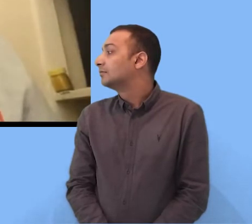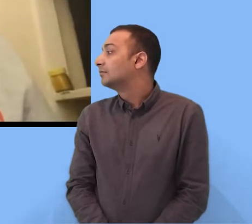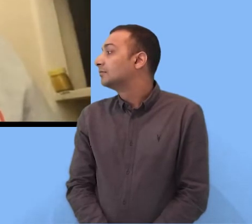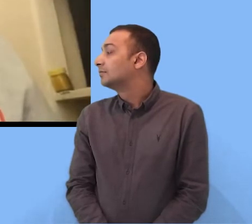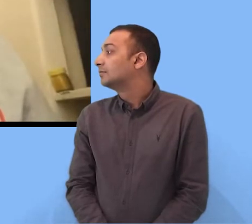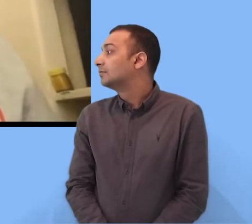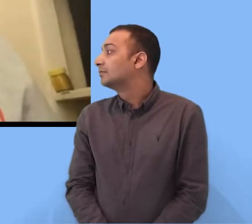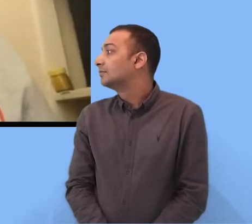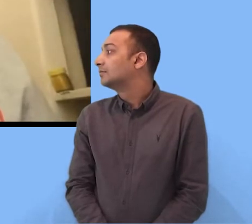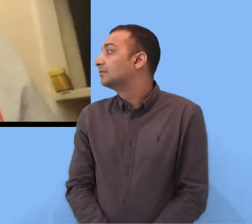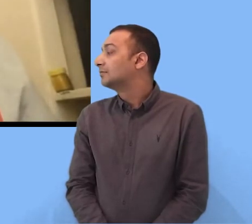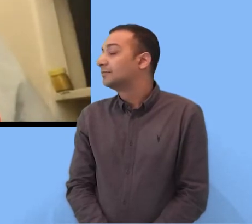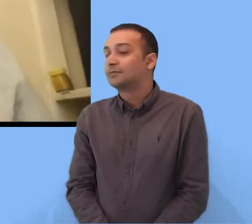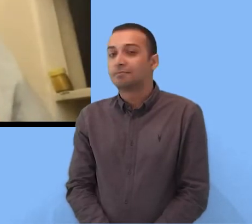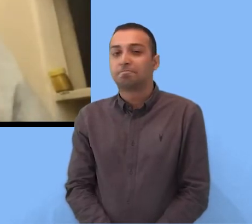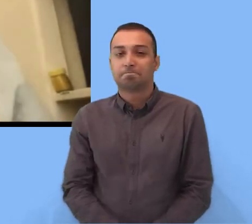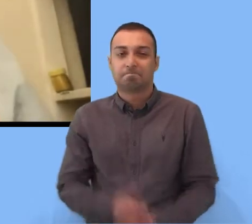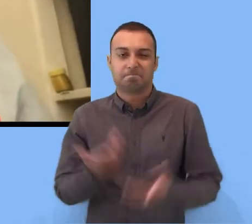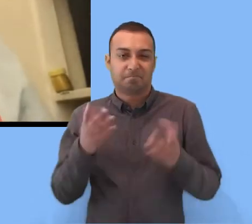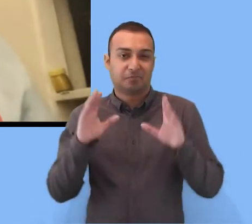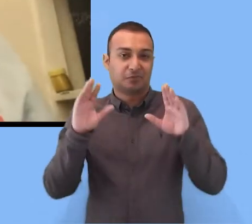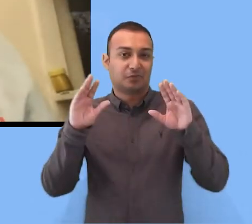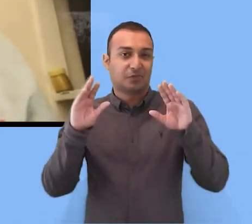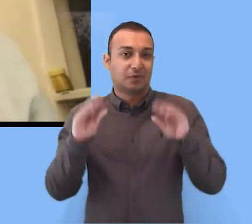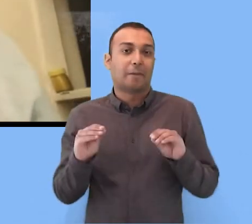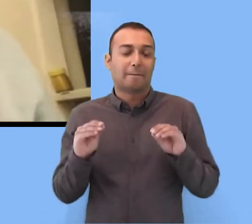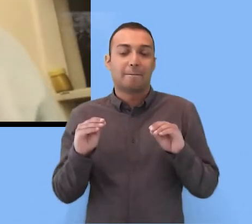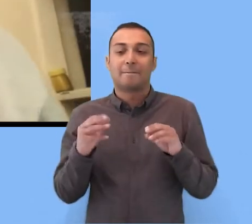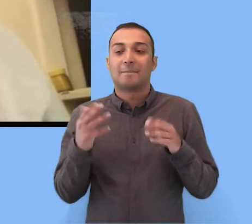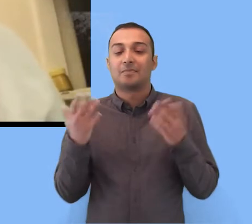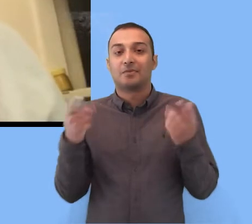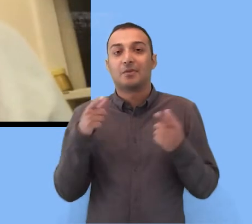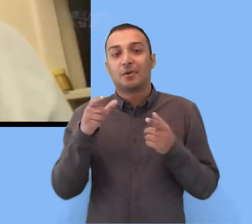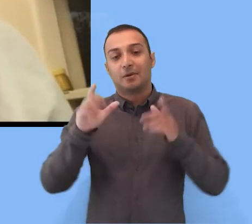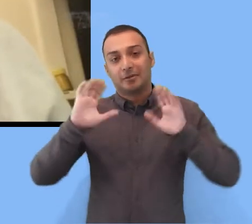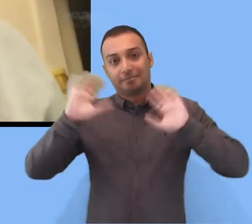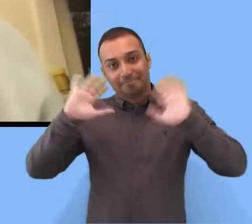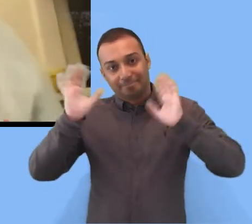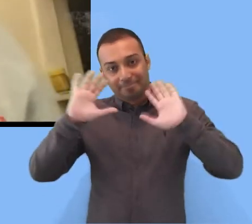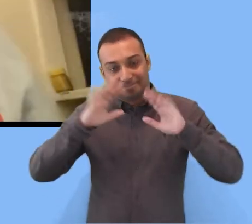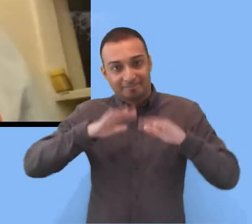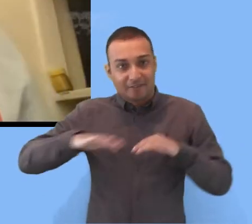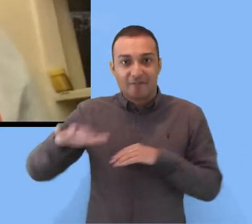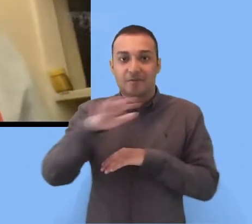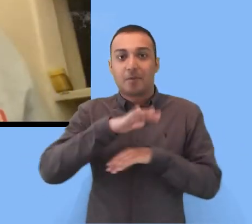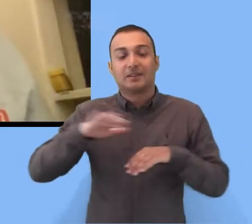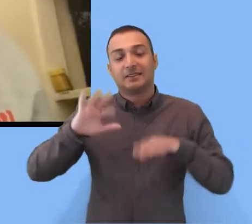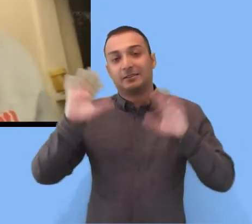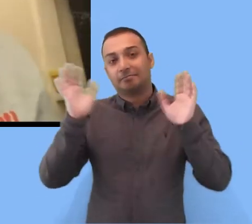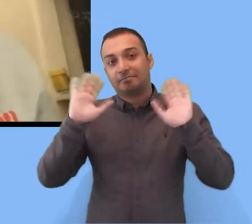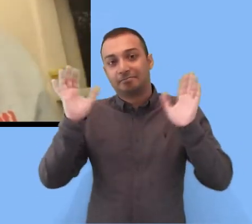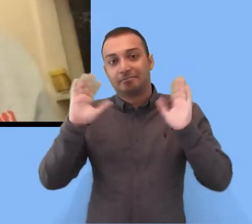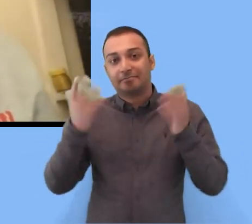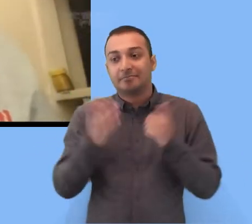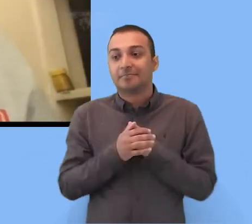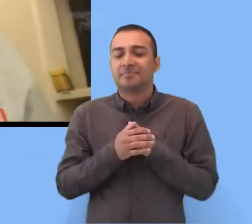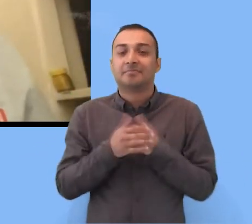there. Blessings to you all. Reflecting on